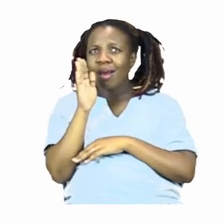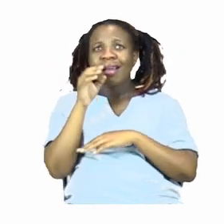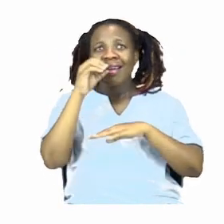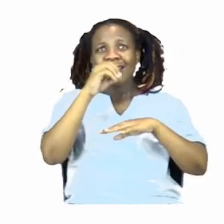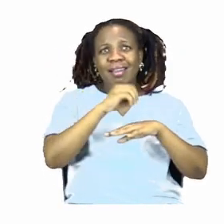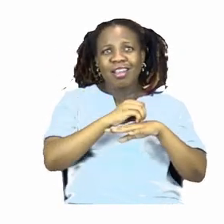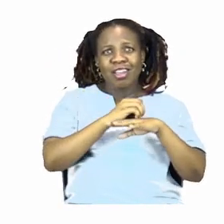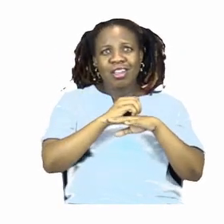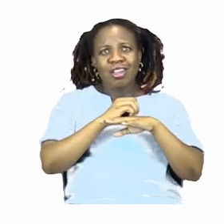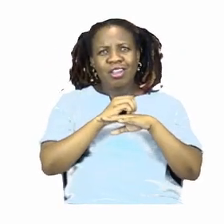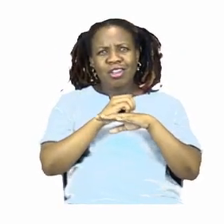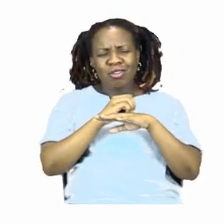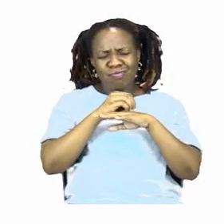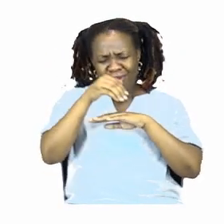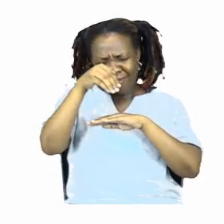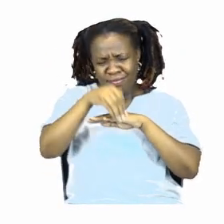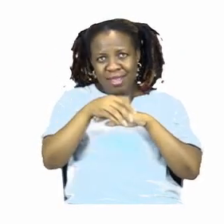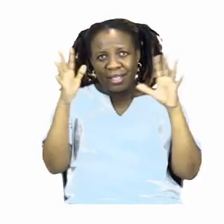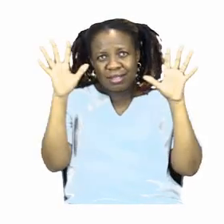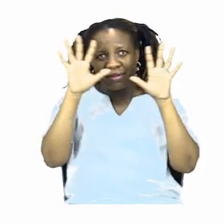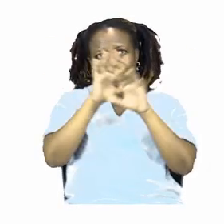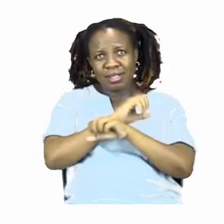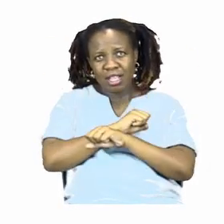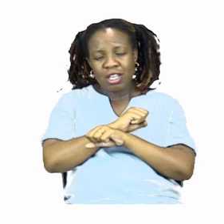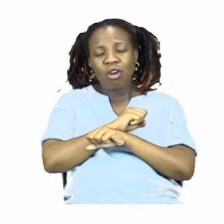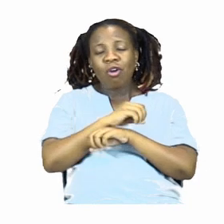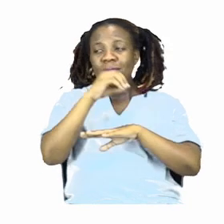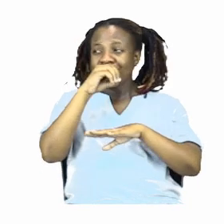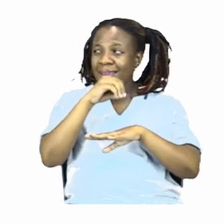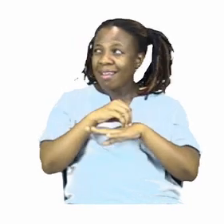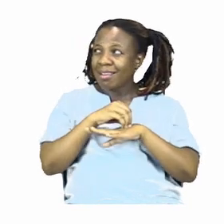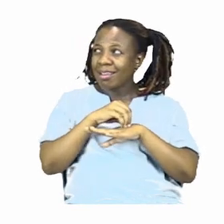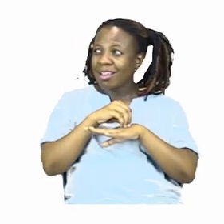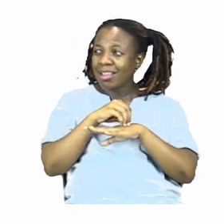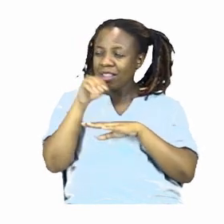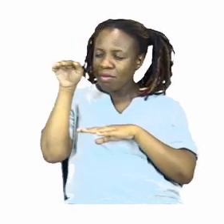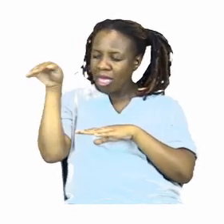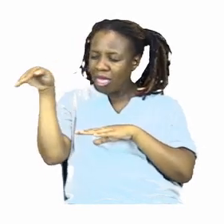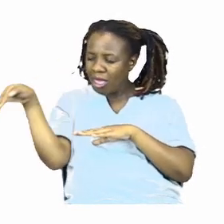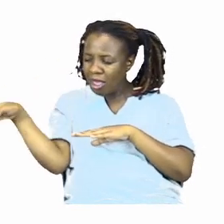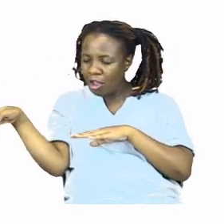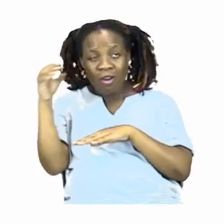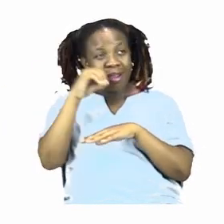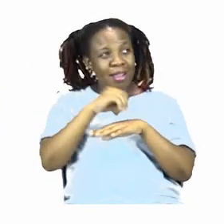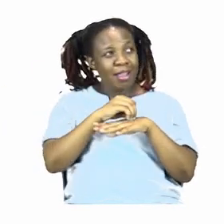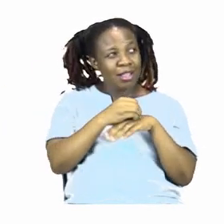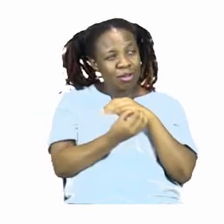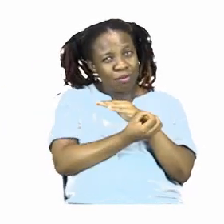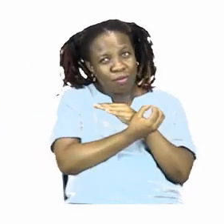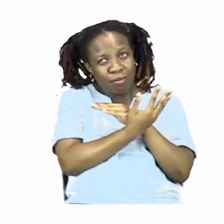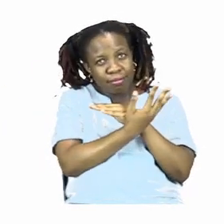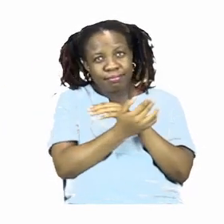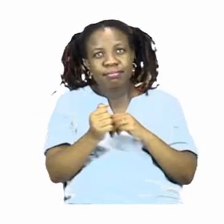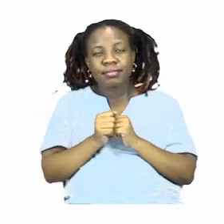at sunrise, or at sunset. For in, we can say